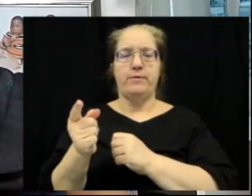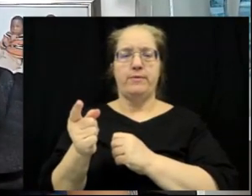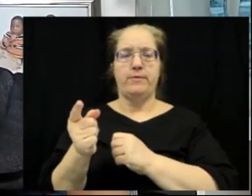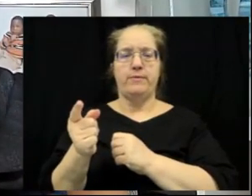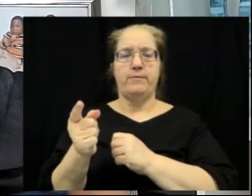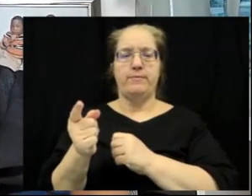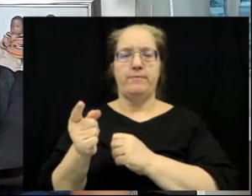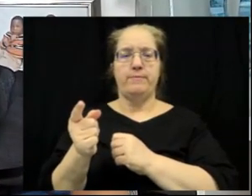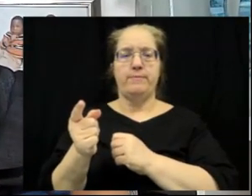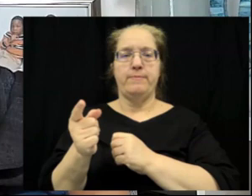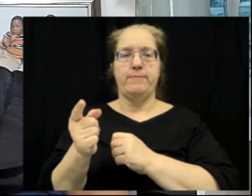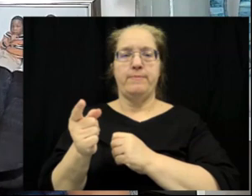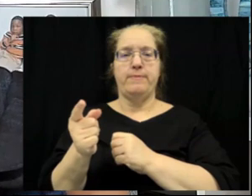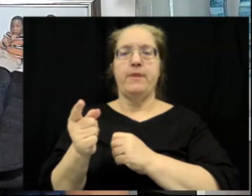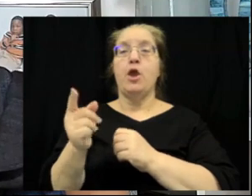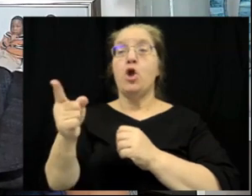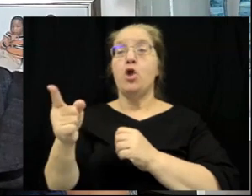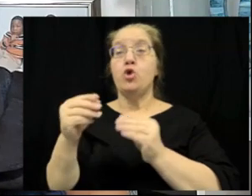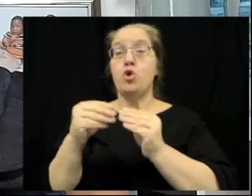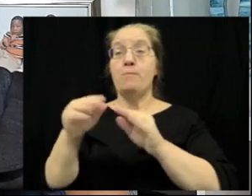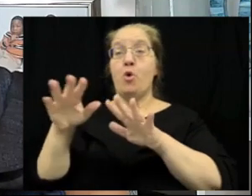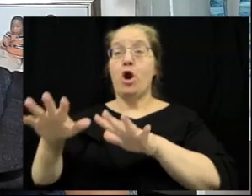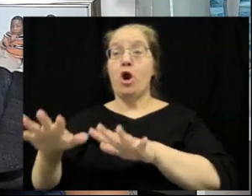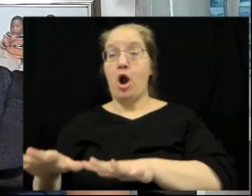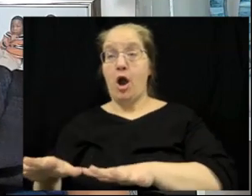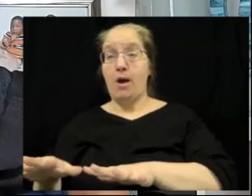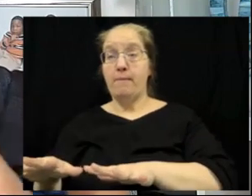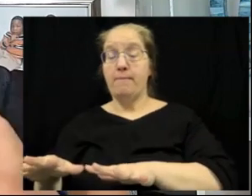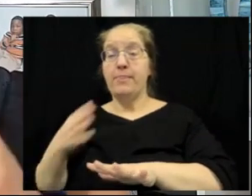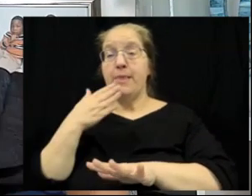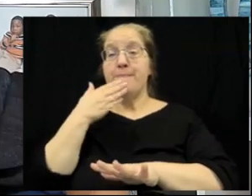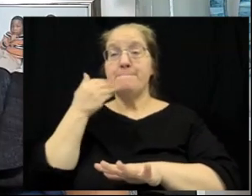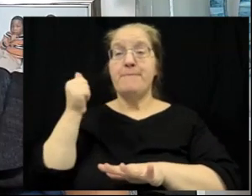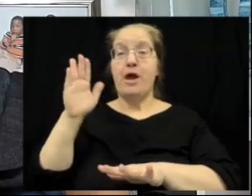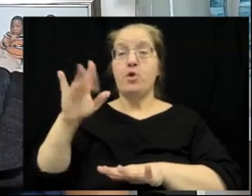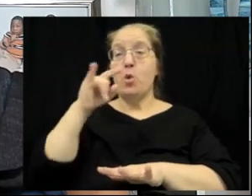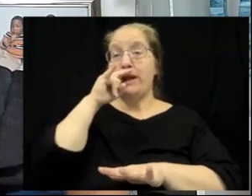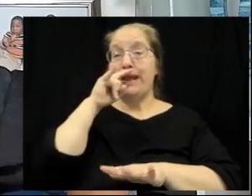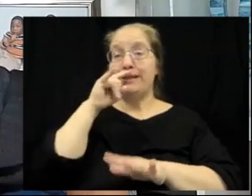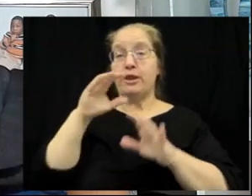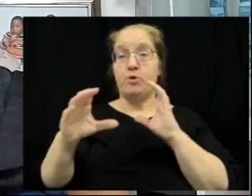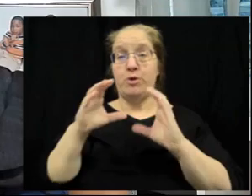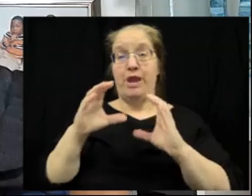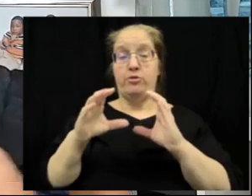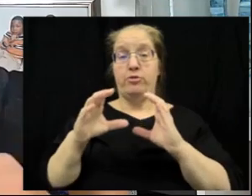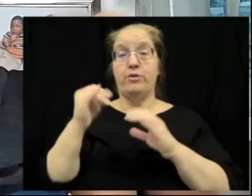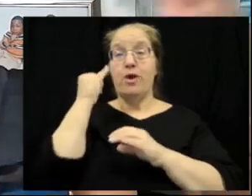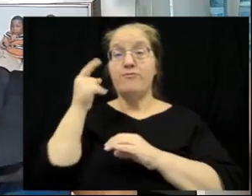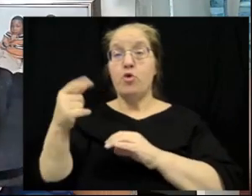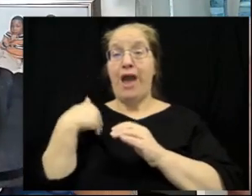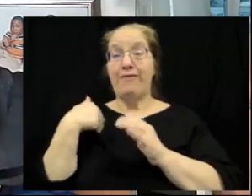30 minutes, the more responsive they're going to be. And if you have a plan, like when you do